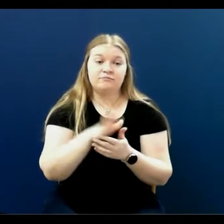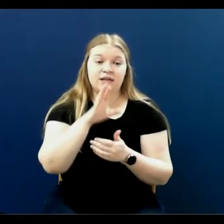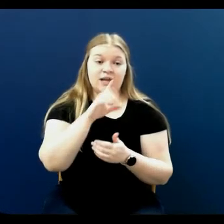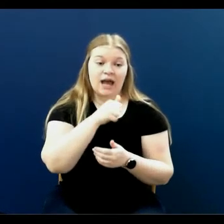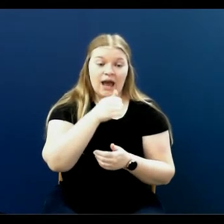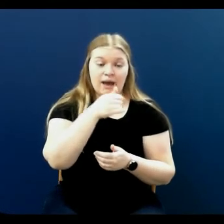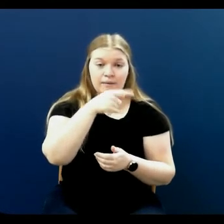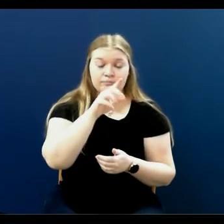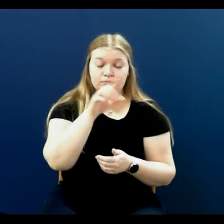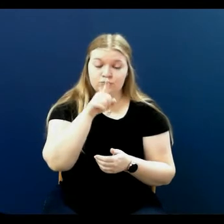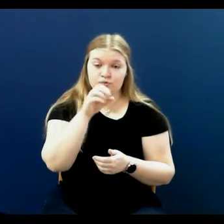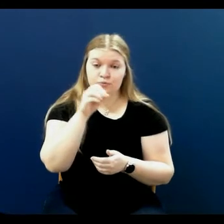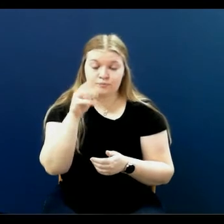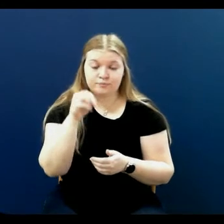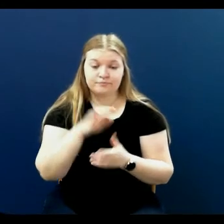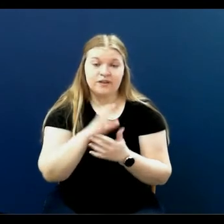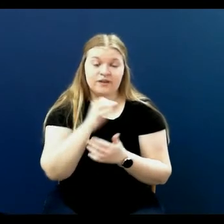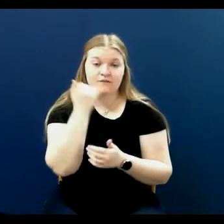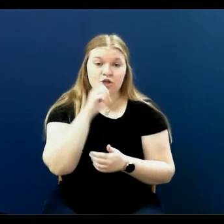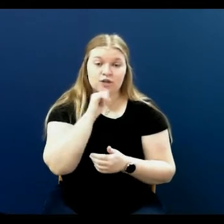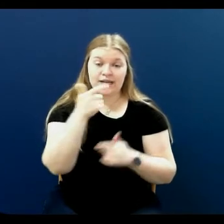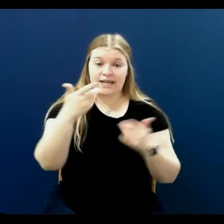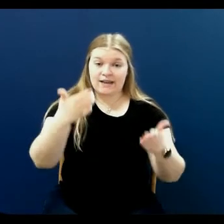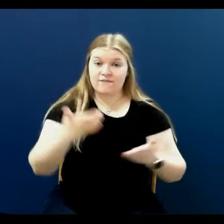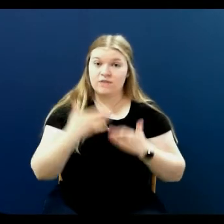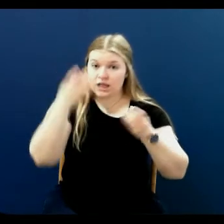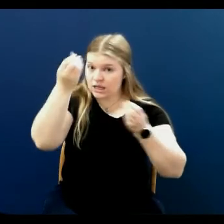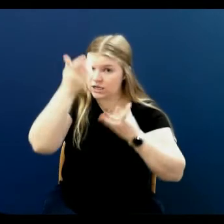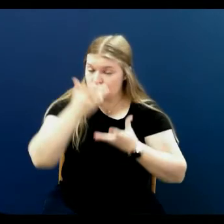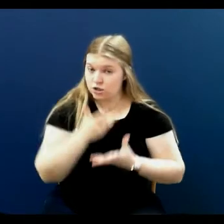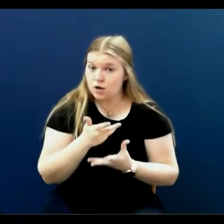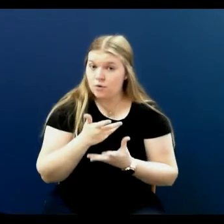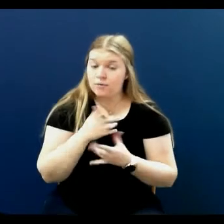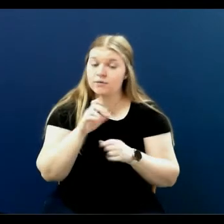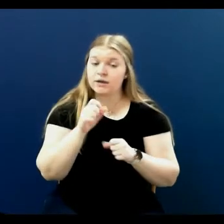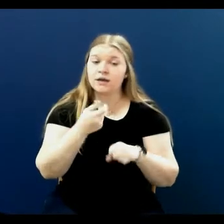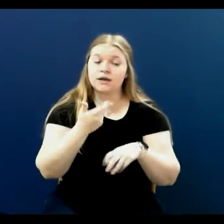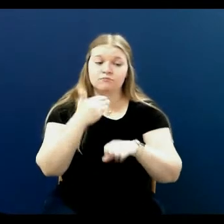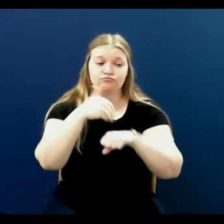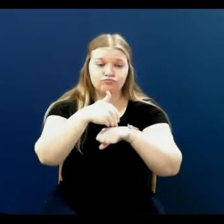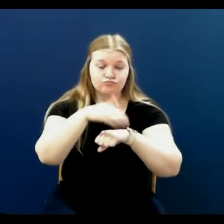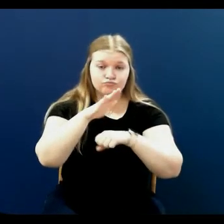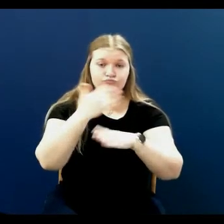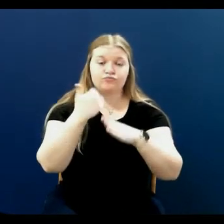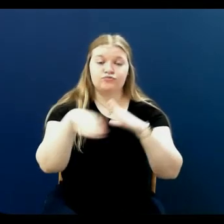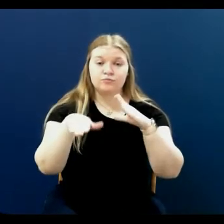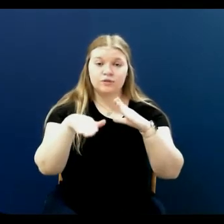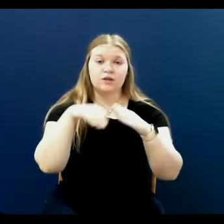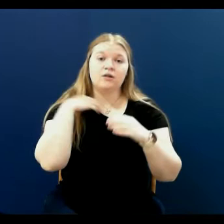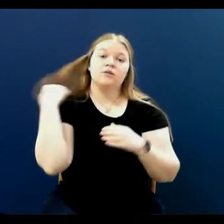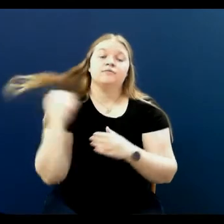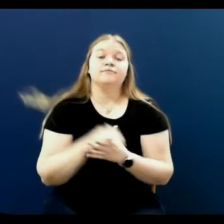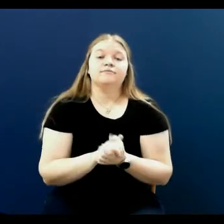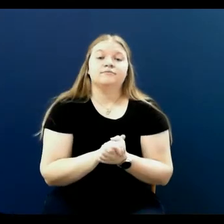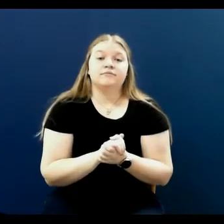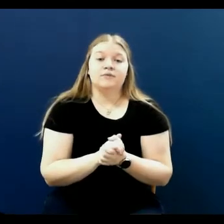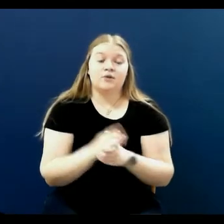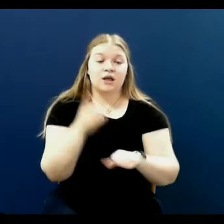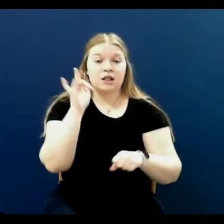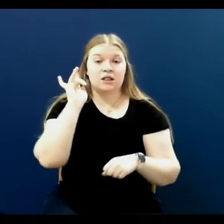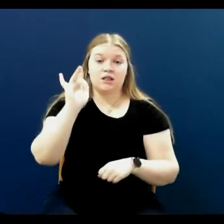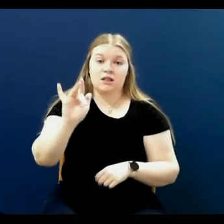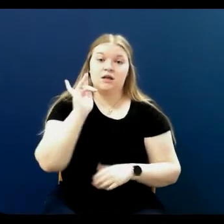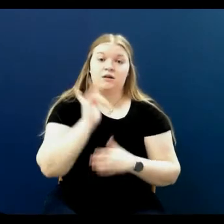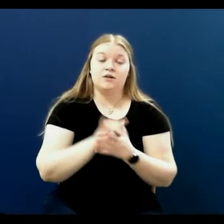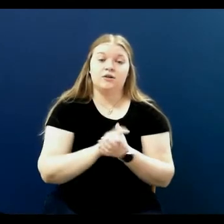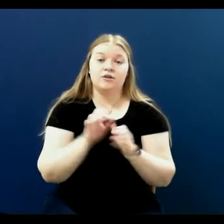app. And again, if you didn't get an invite, let us know. We'll make sure that an email invite is sent to you. And when you click on that, you'll be